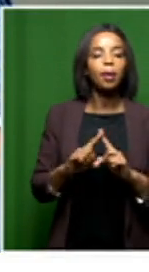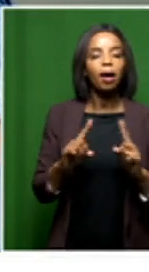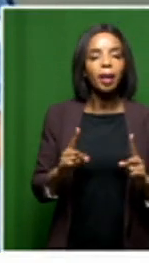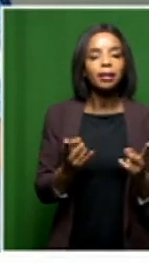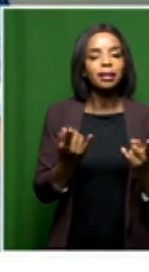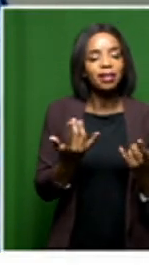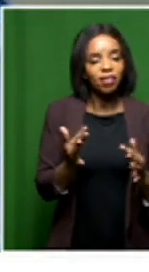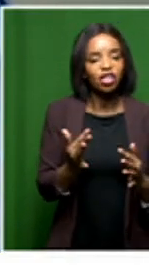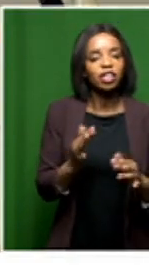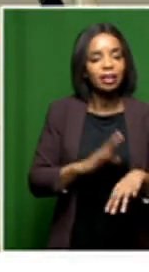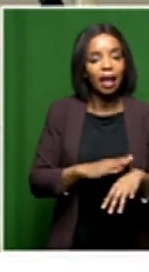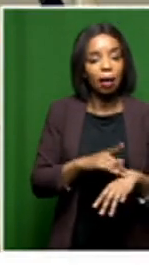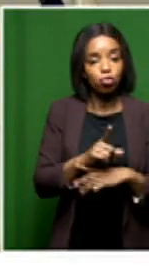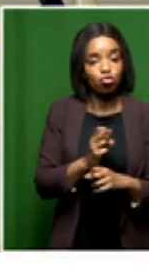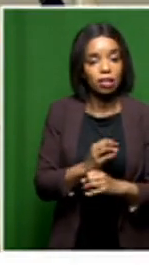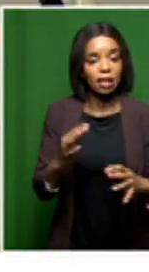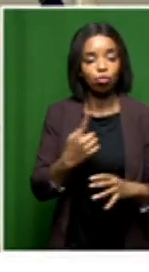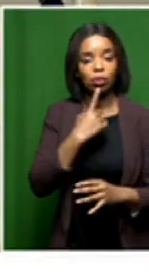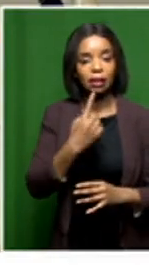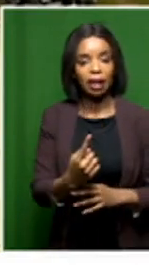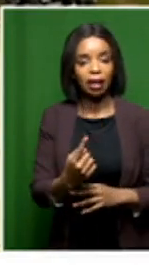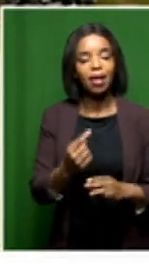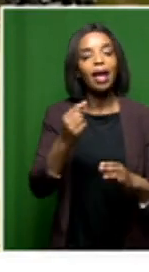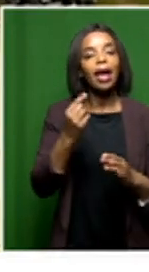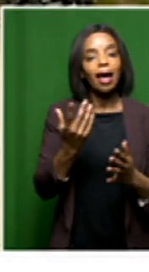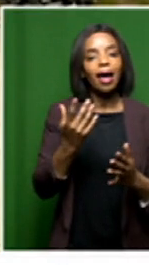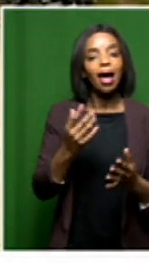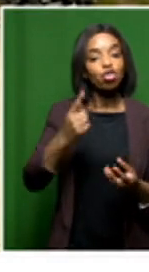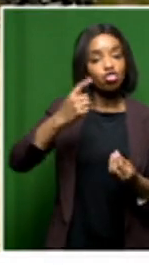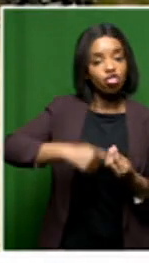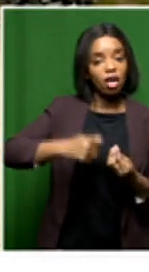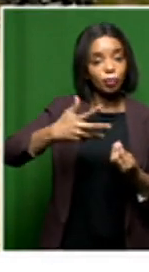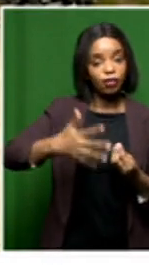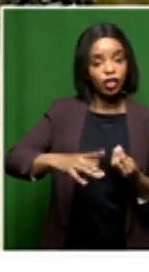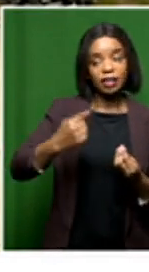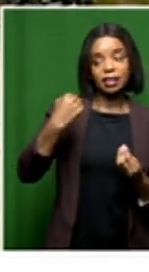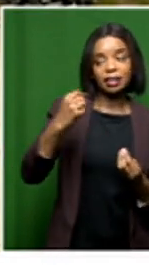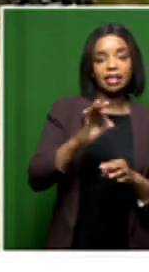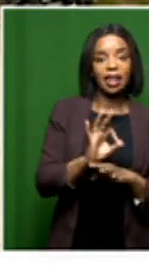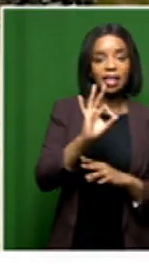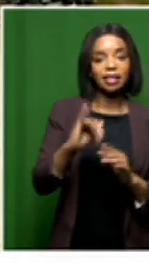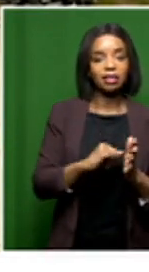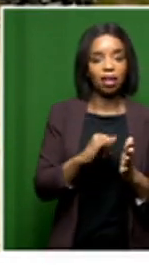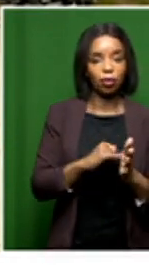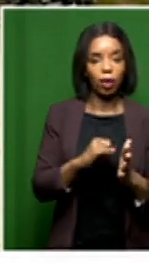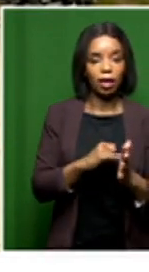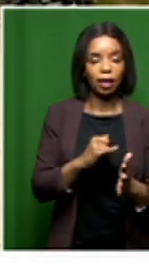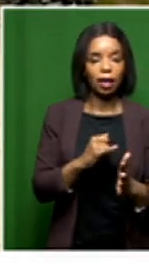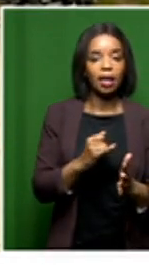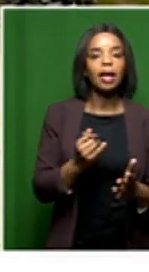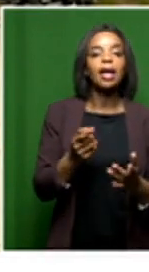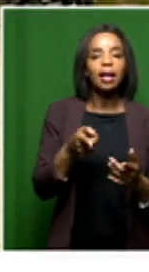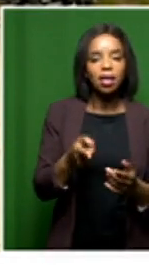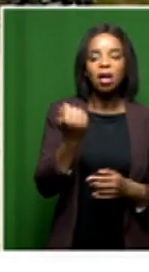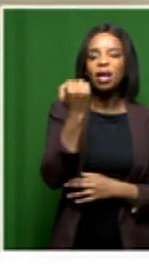your introduction, is the fact that after the judgment that was passed on the 13th of January, the appeal that we are making to road users is the